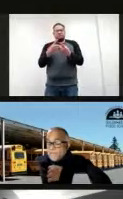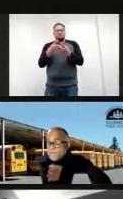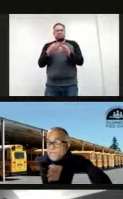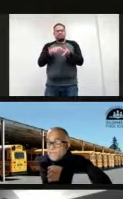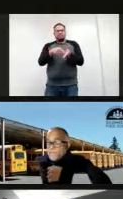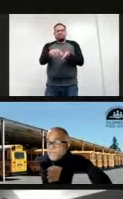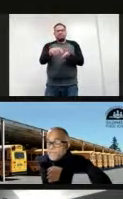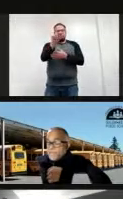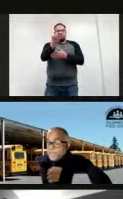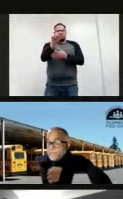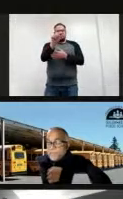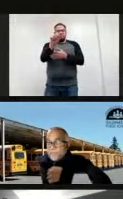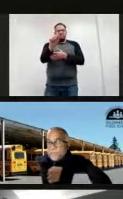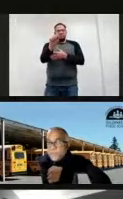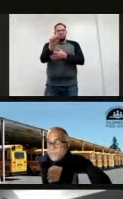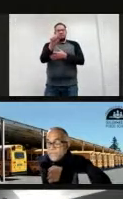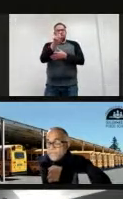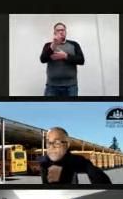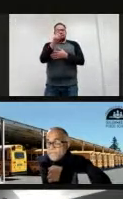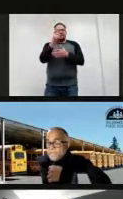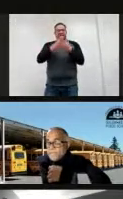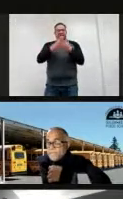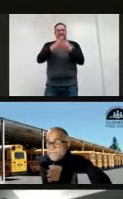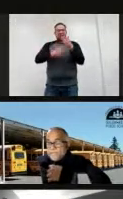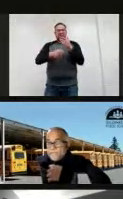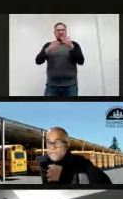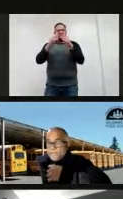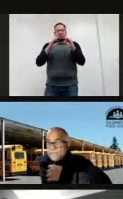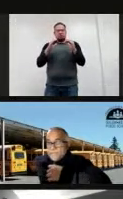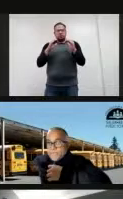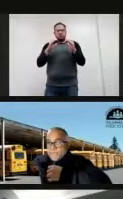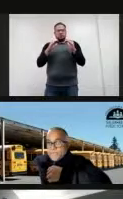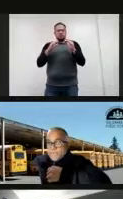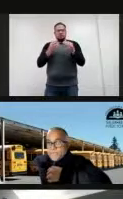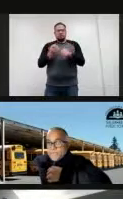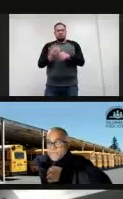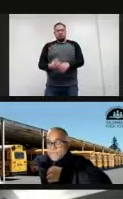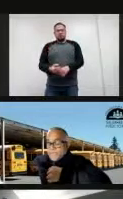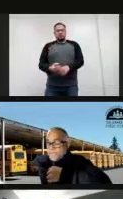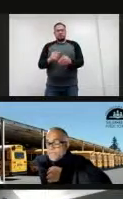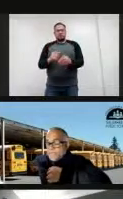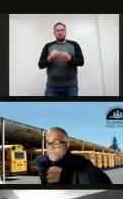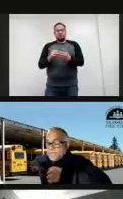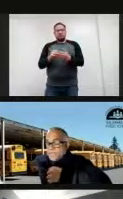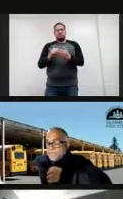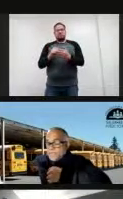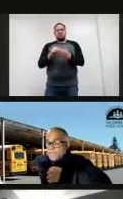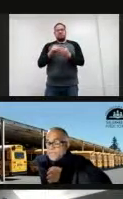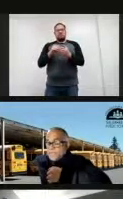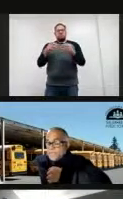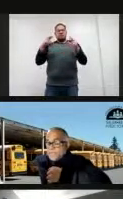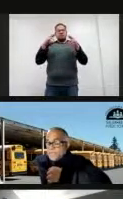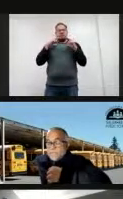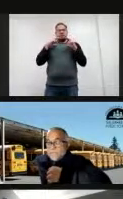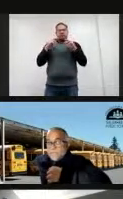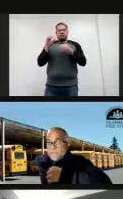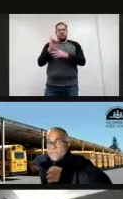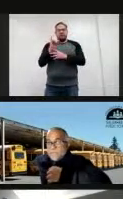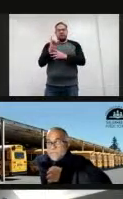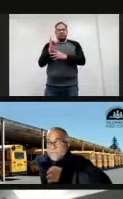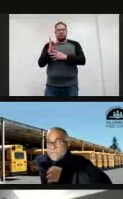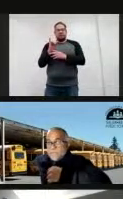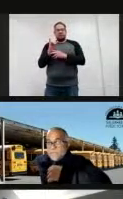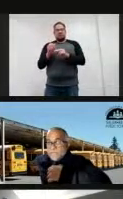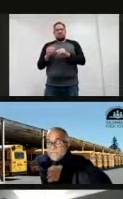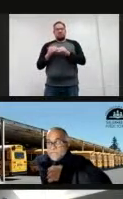is the tax sheltered annuity. It's a contribution to insurance plans, retirement insurance, above and beyond PERS. And it's